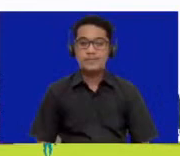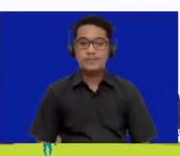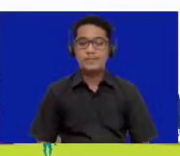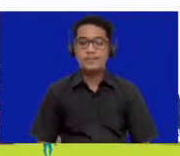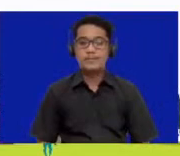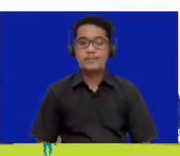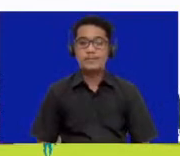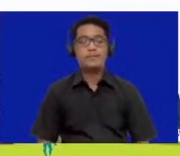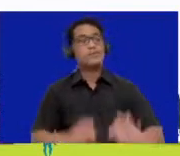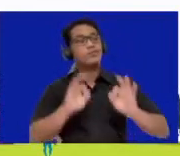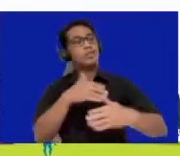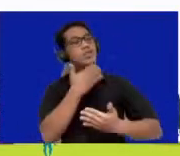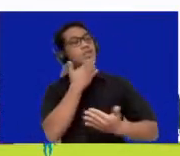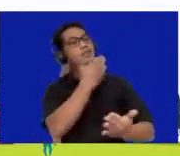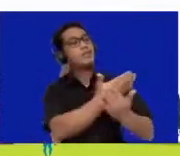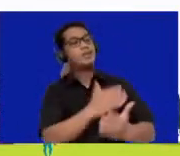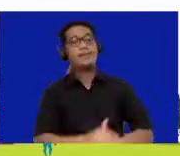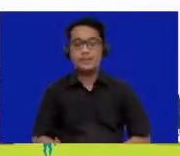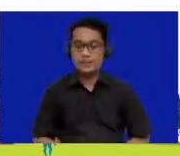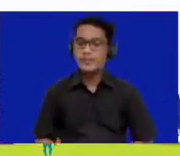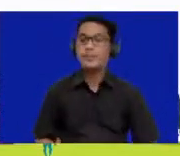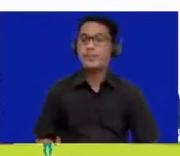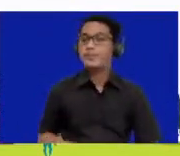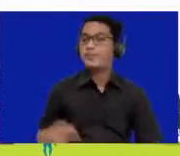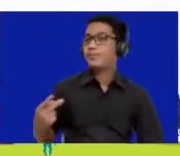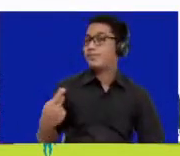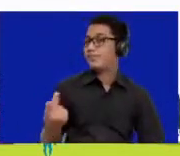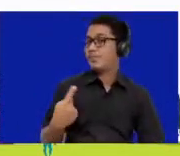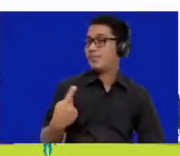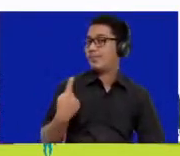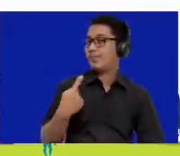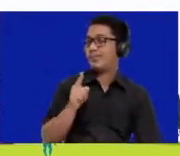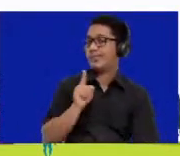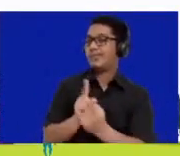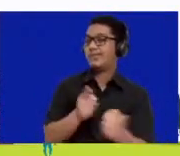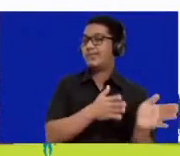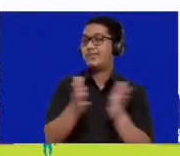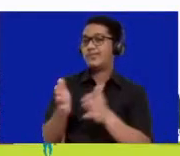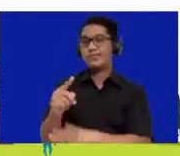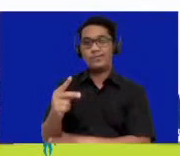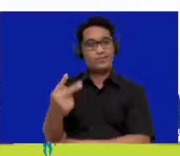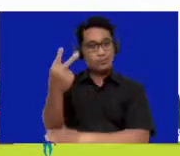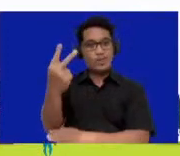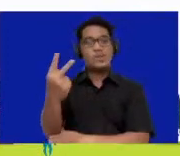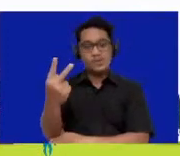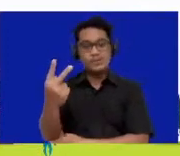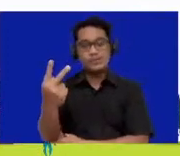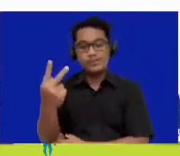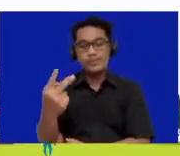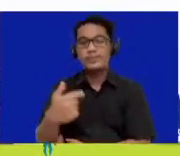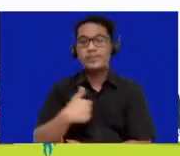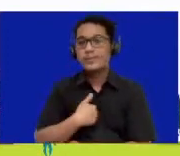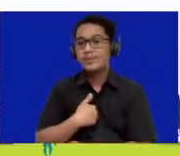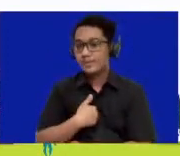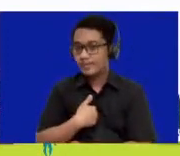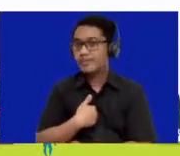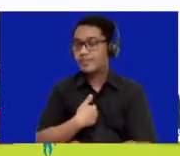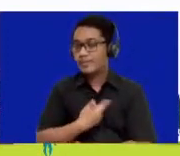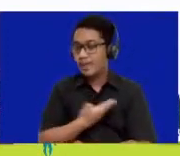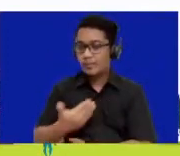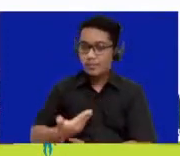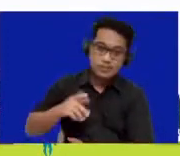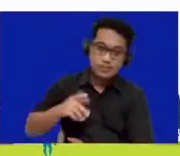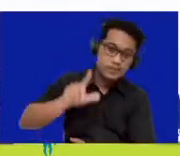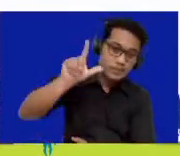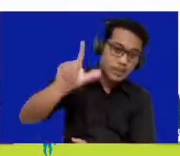Terima kasih. Kita bertemu kembali pada season 2 ini. Di sini kami melanjutkan bahwa di video